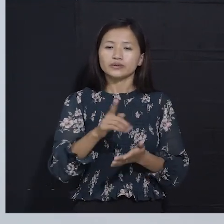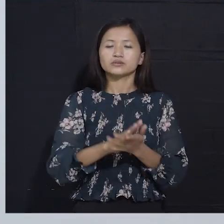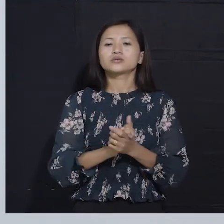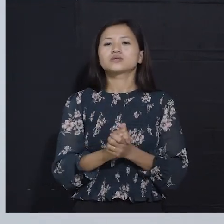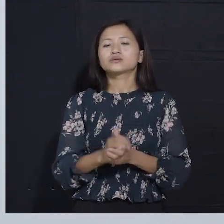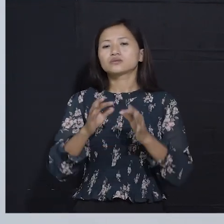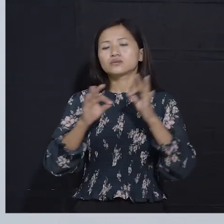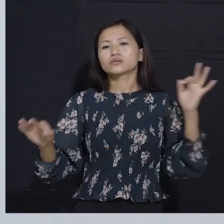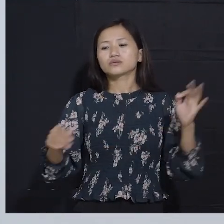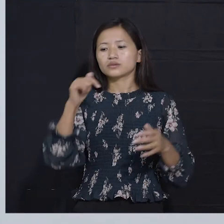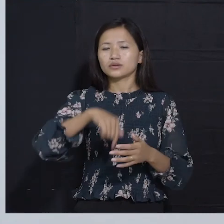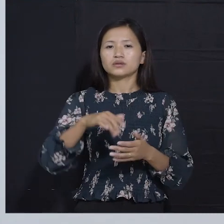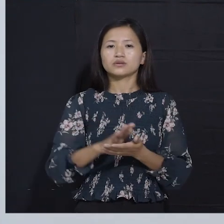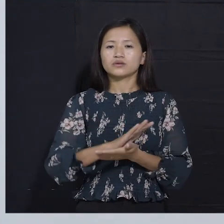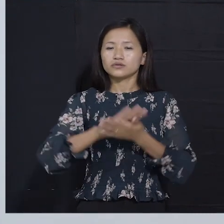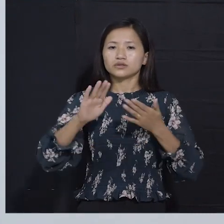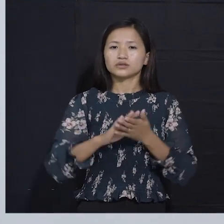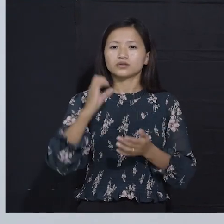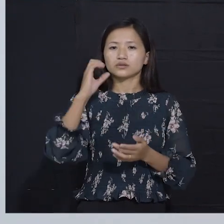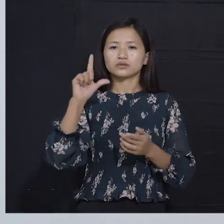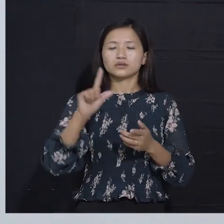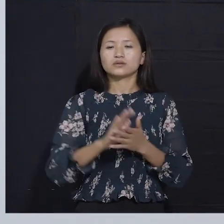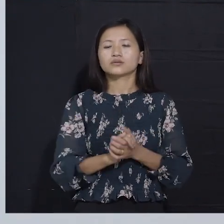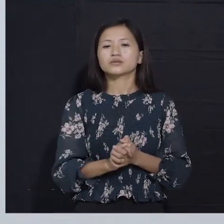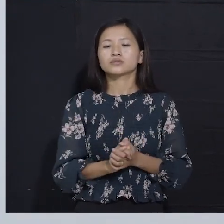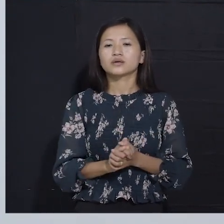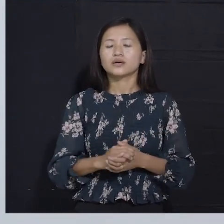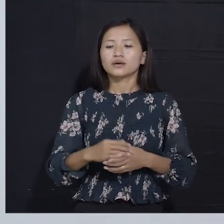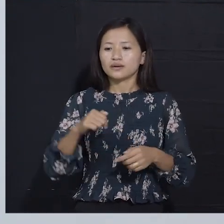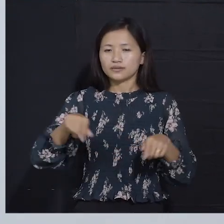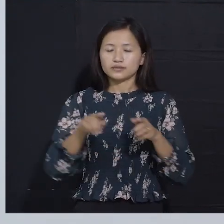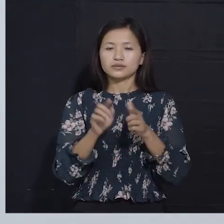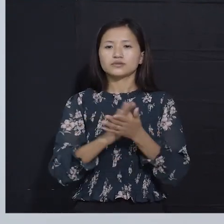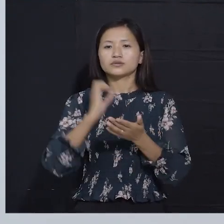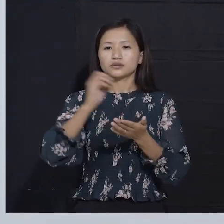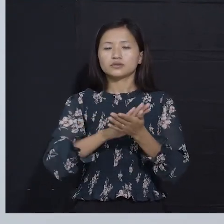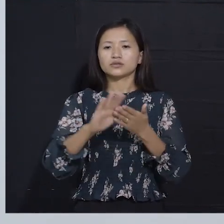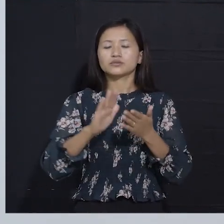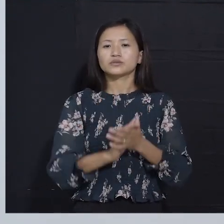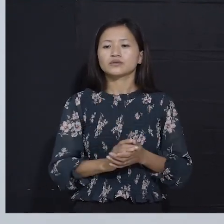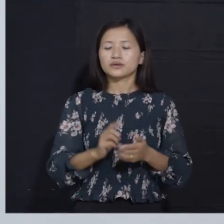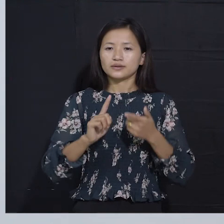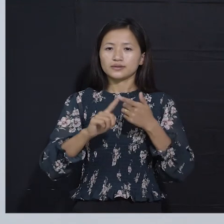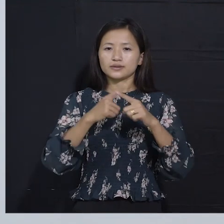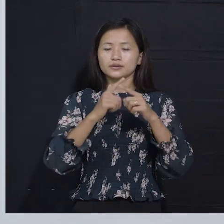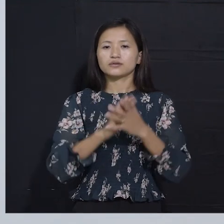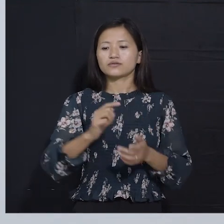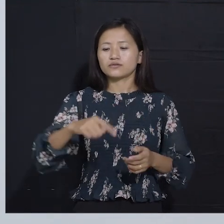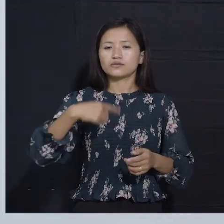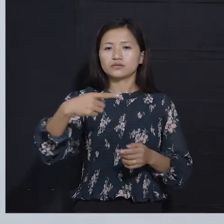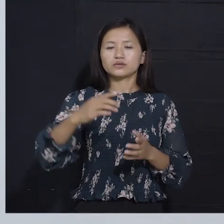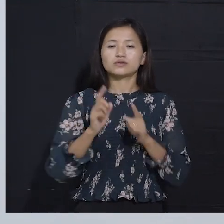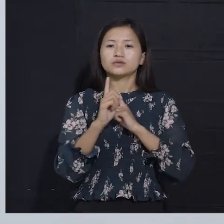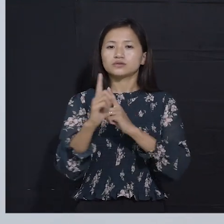have learned. And with this, we are going to end this class and also this chapter. Please finish the exercises that follows in the